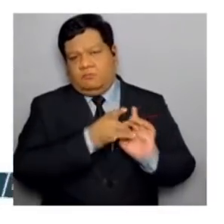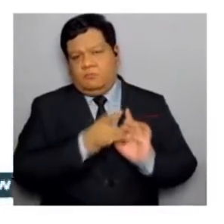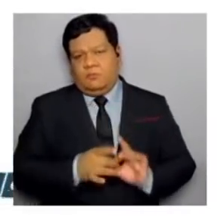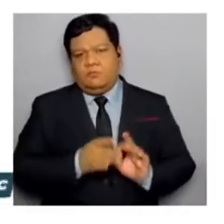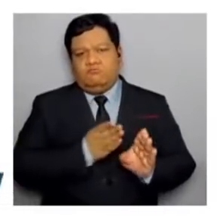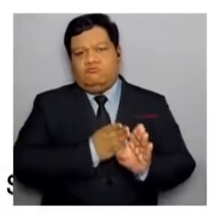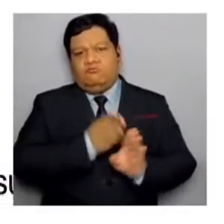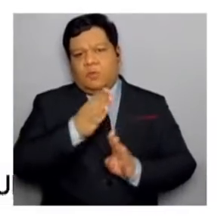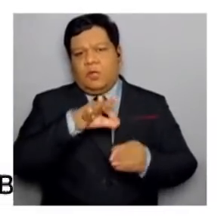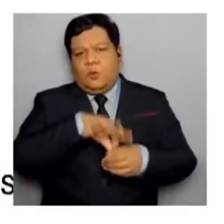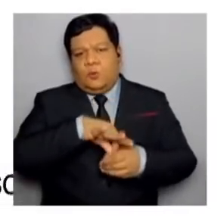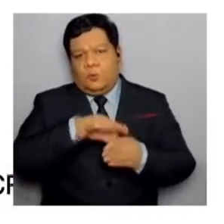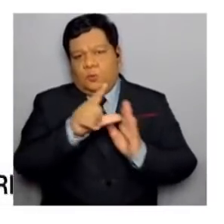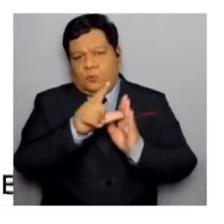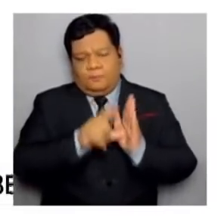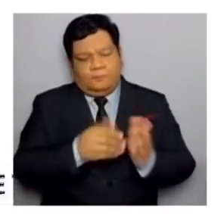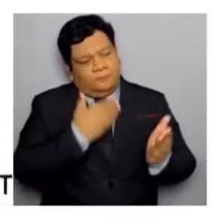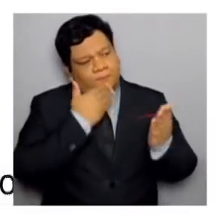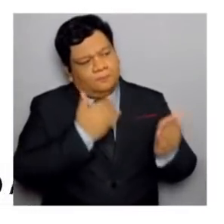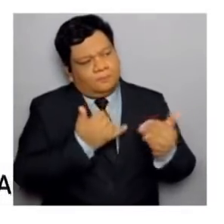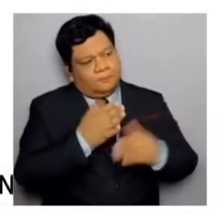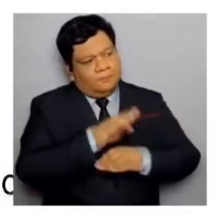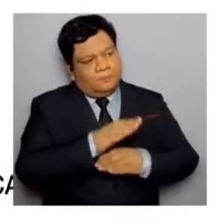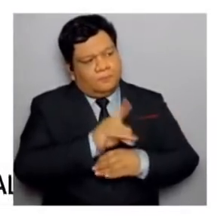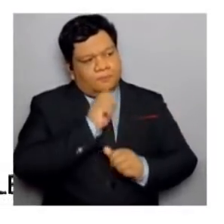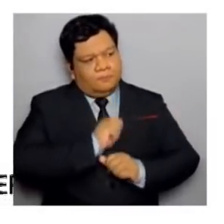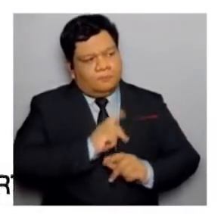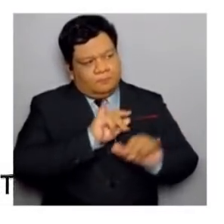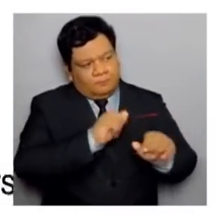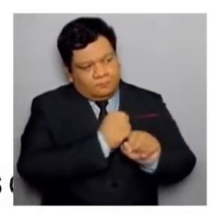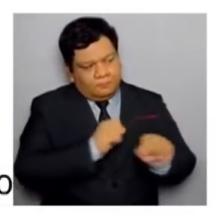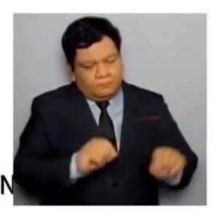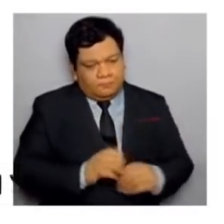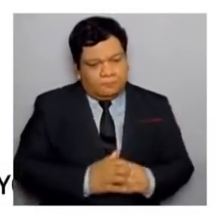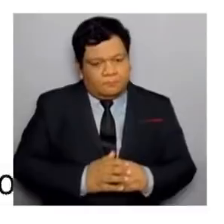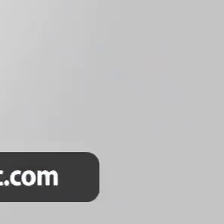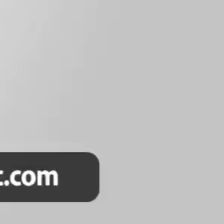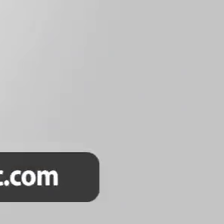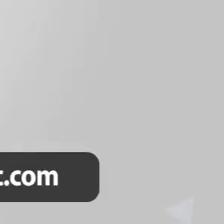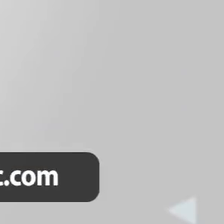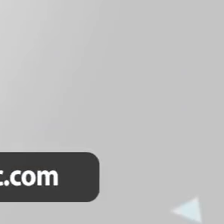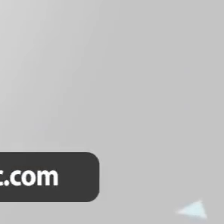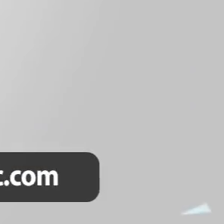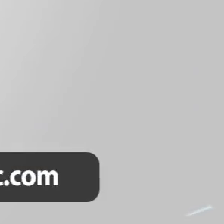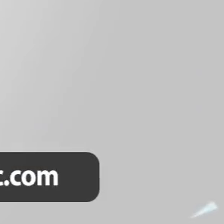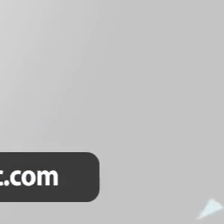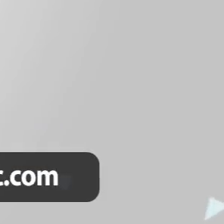for joining us this afternoon. Really appreciate it. Take care and you keep safe. Maraming salamat po.